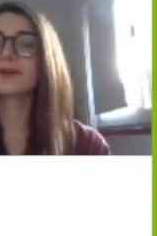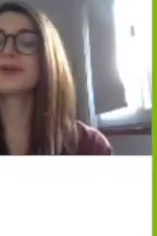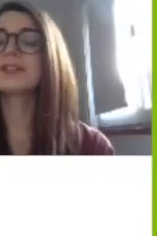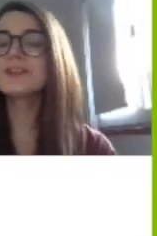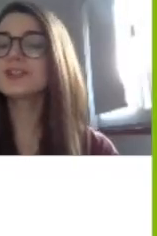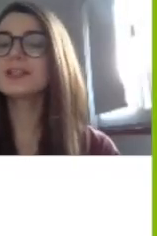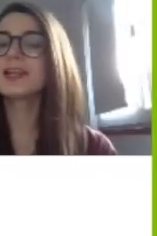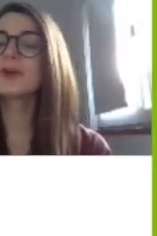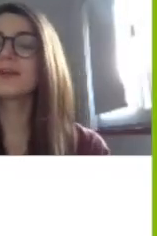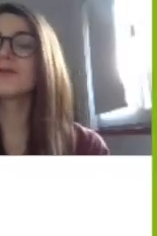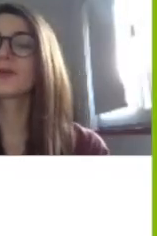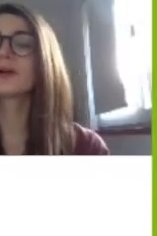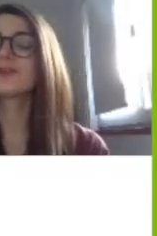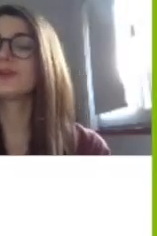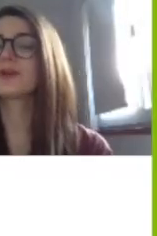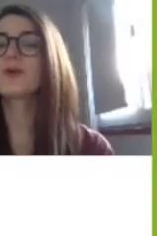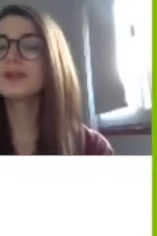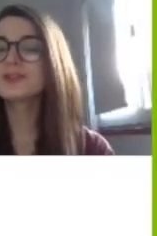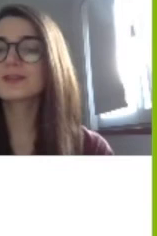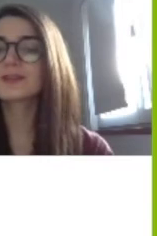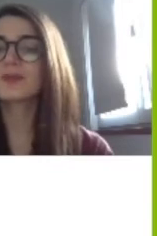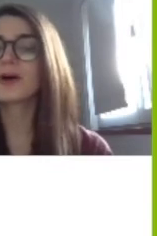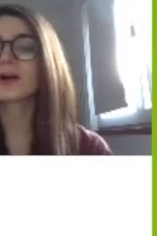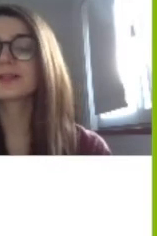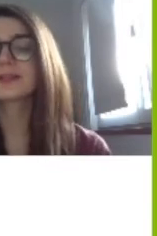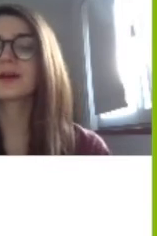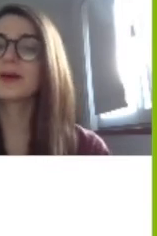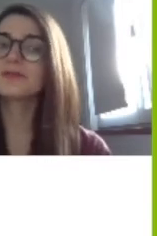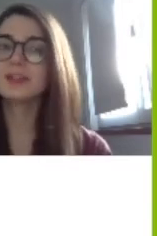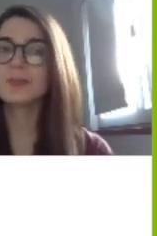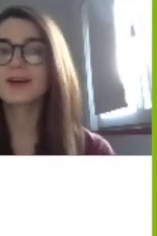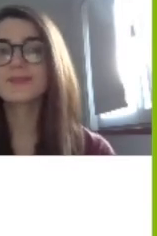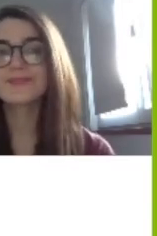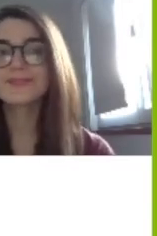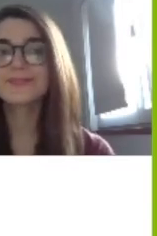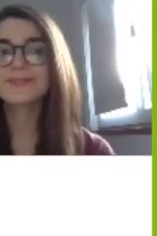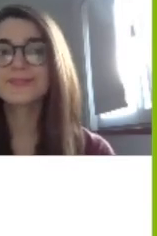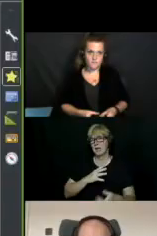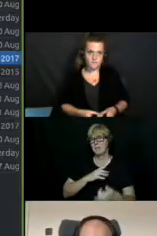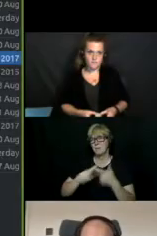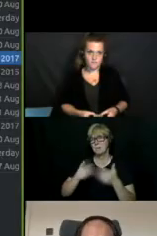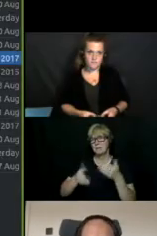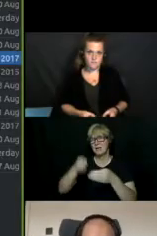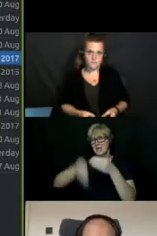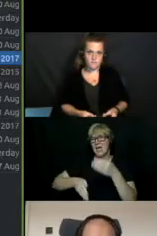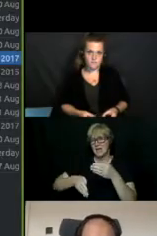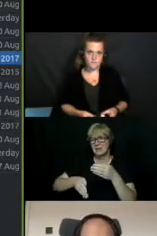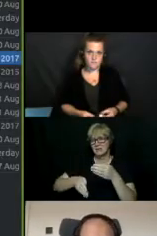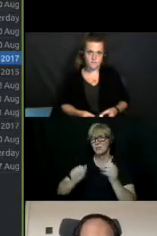Thank you for your attention, and I'm looking forward to your questions, remarks, and feedback. Sorry for